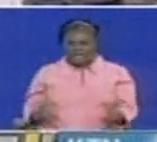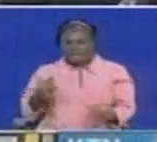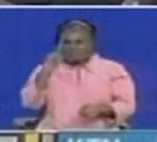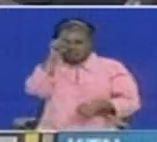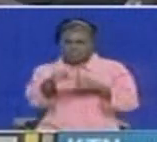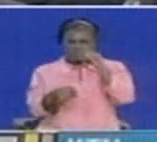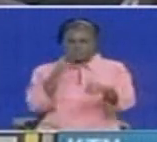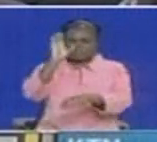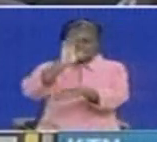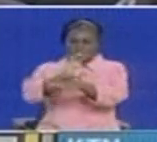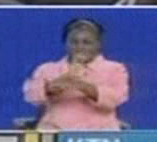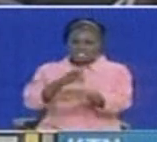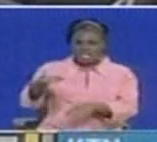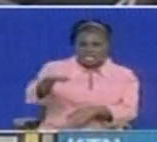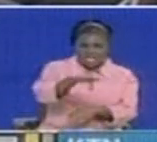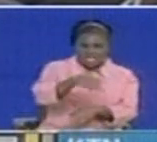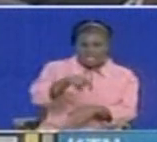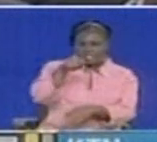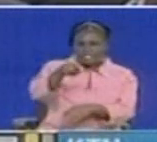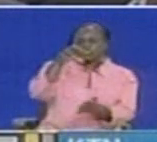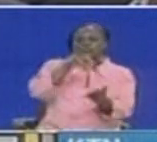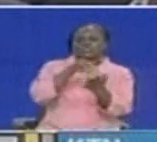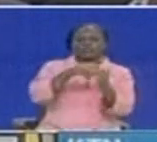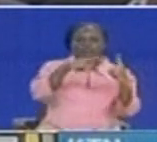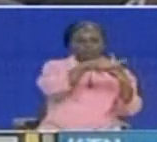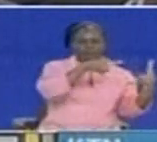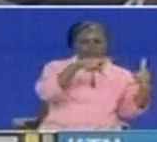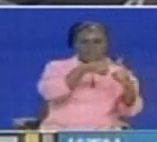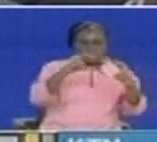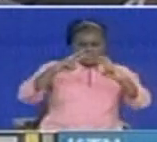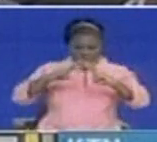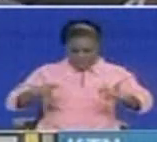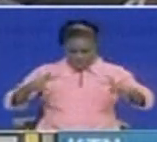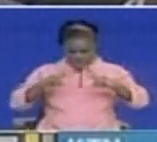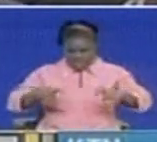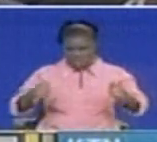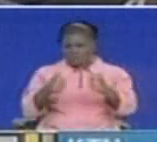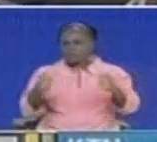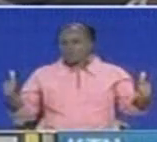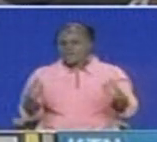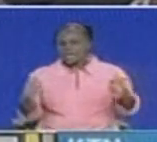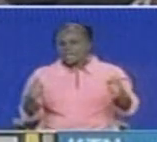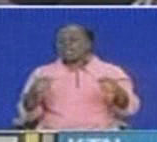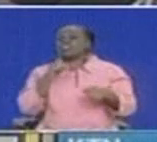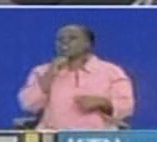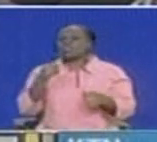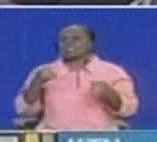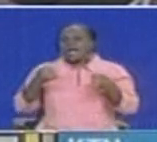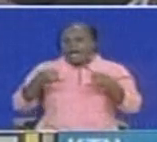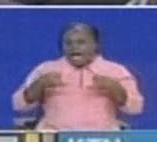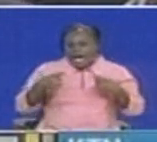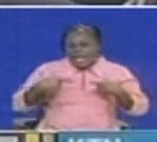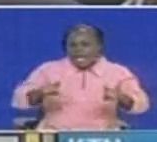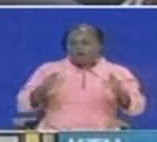fingers at a church in the area over the mystery killings. Let it be investigated, and we should not allow people to come